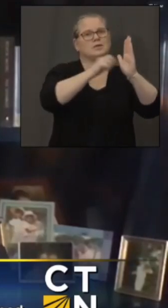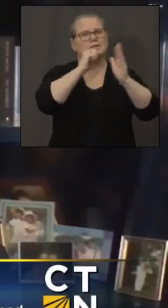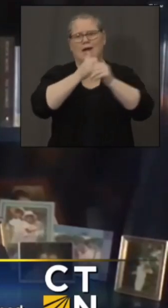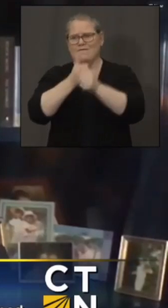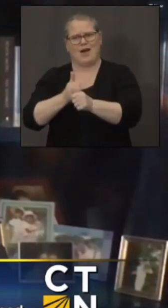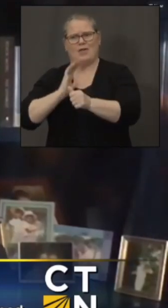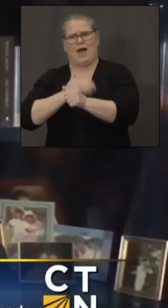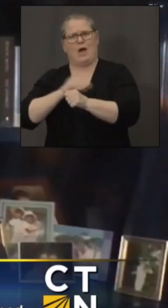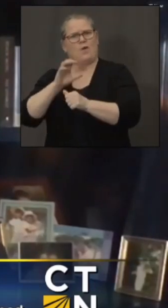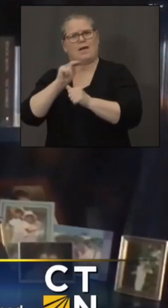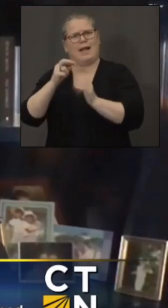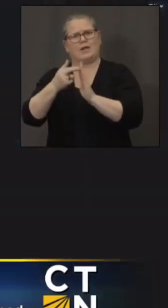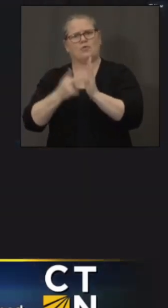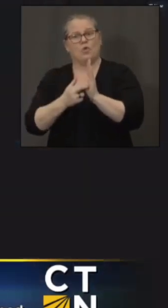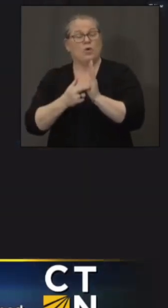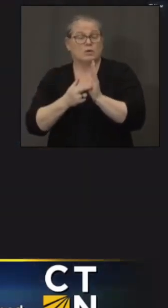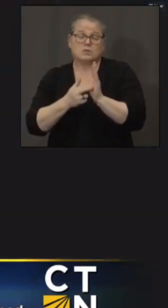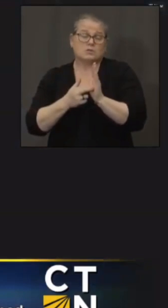with 10,000.